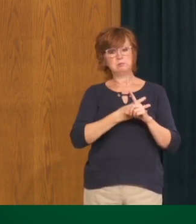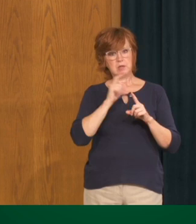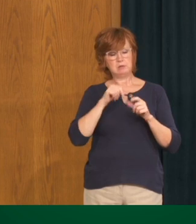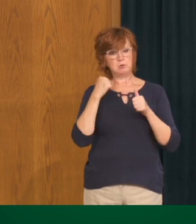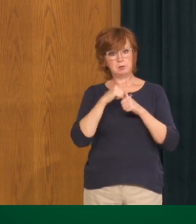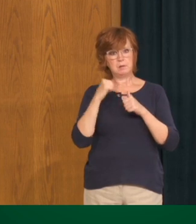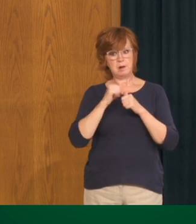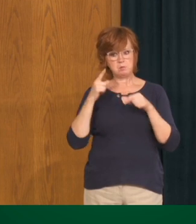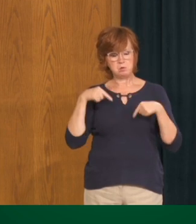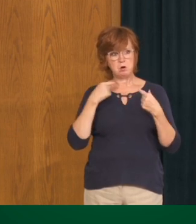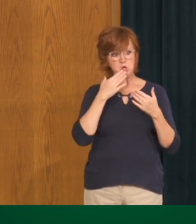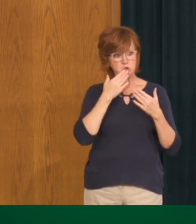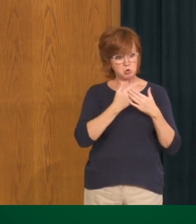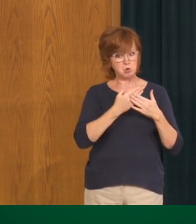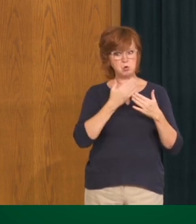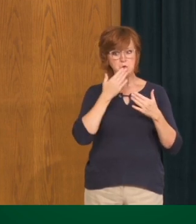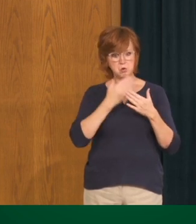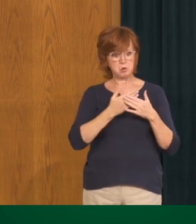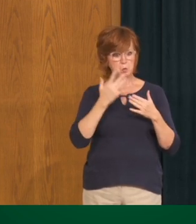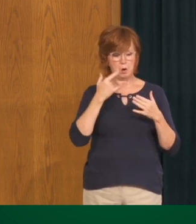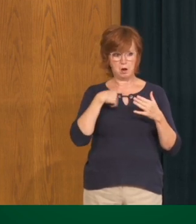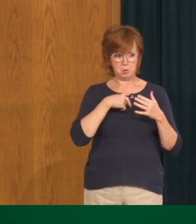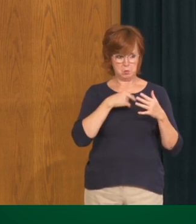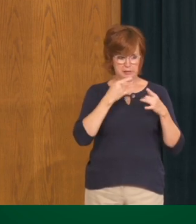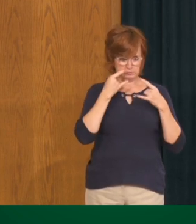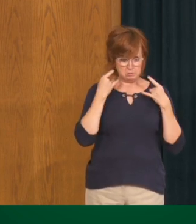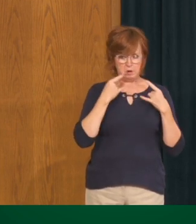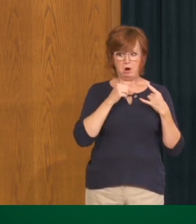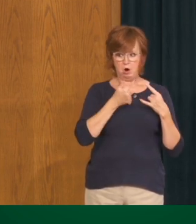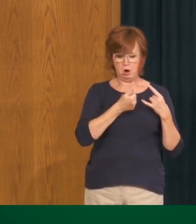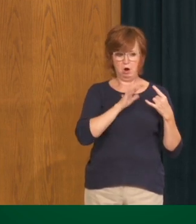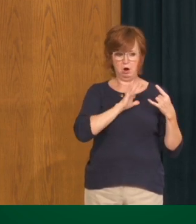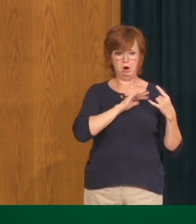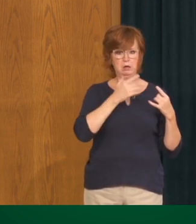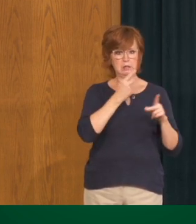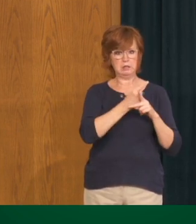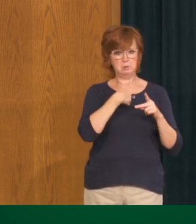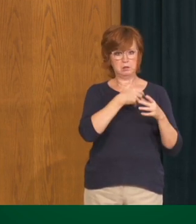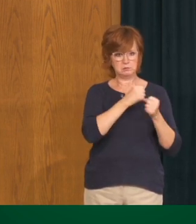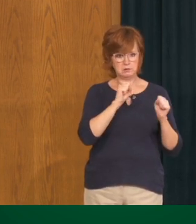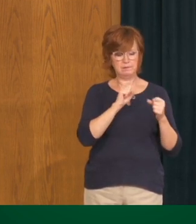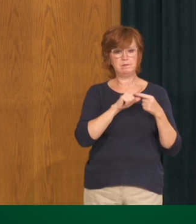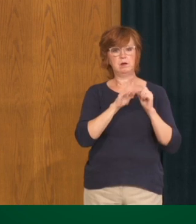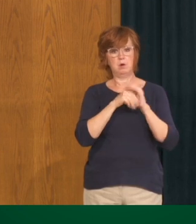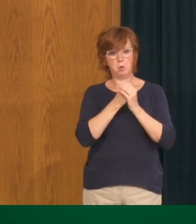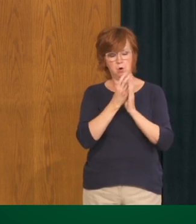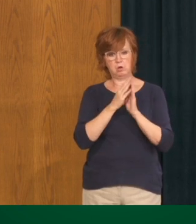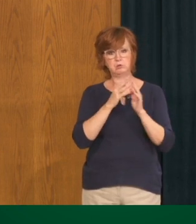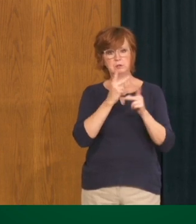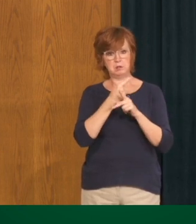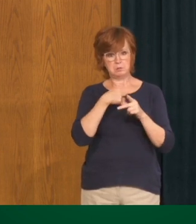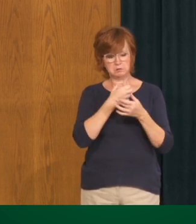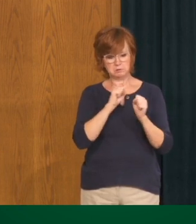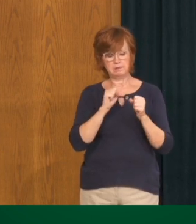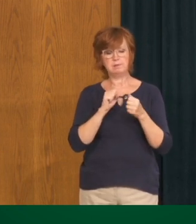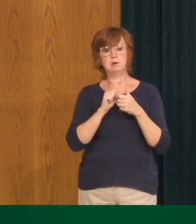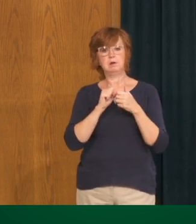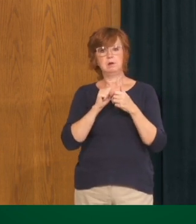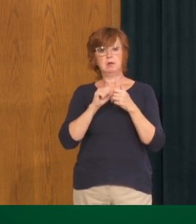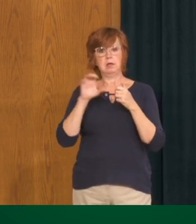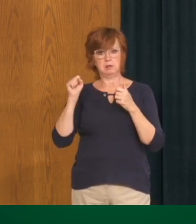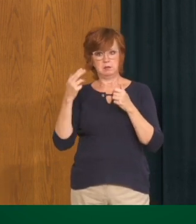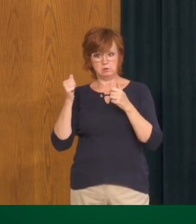on. Testing, the Saskatchewan Health Authority has gone to great lengths to increase testing rates, but it is a resource that we need to